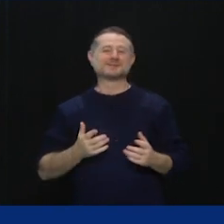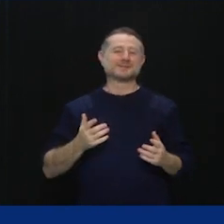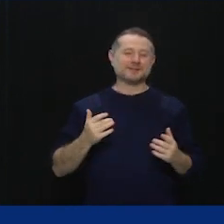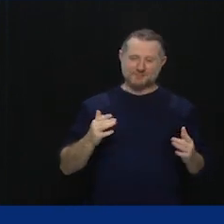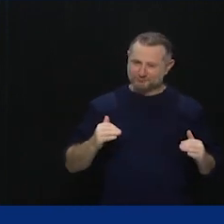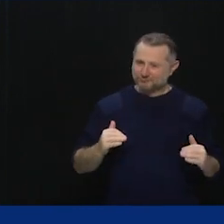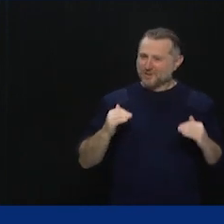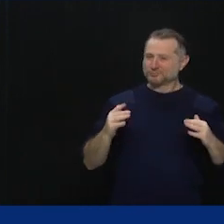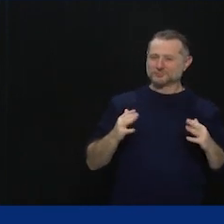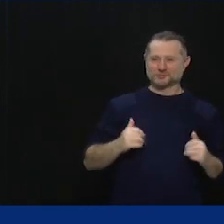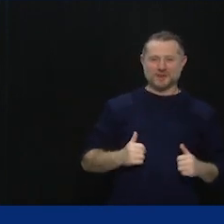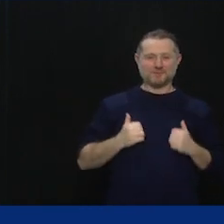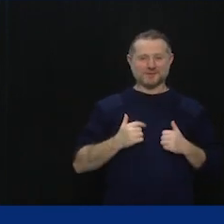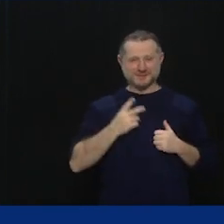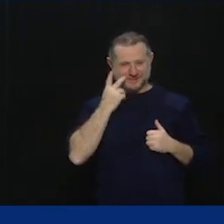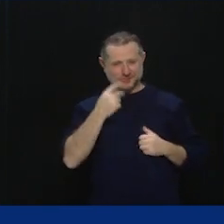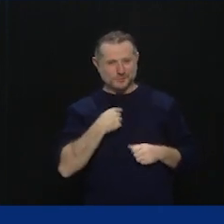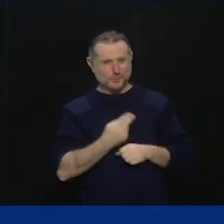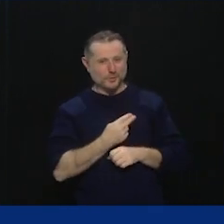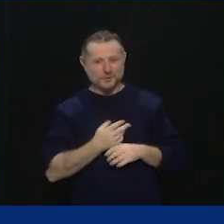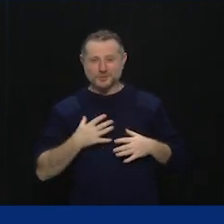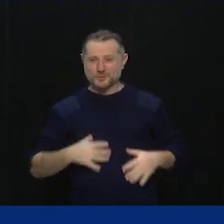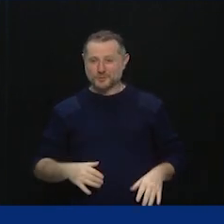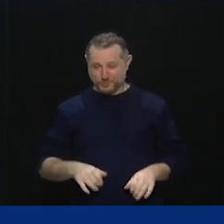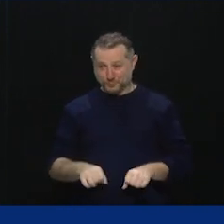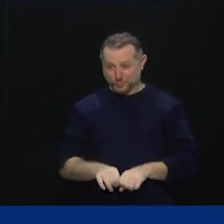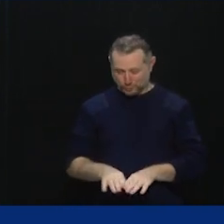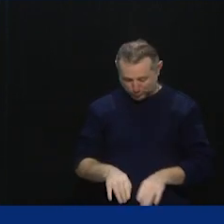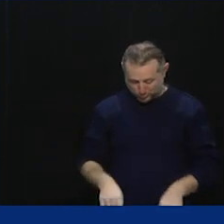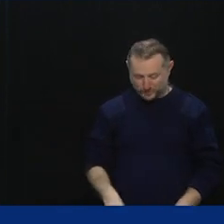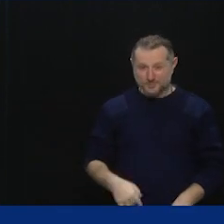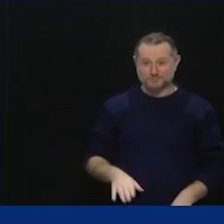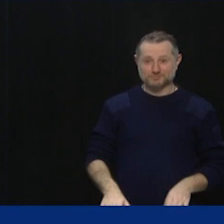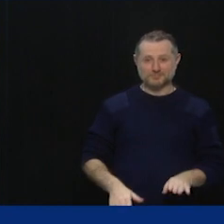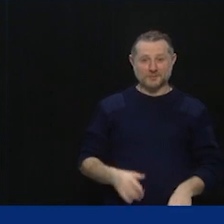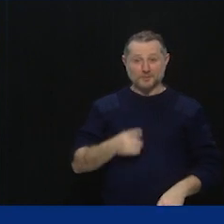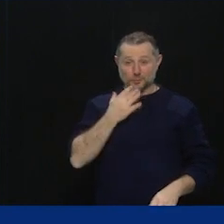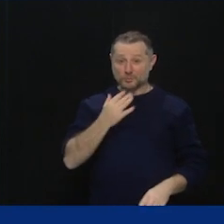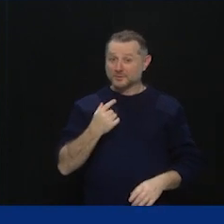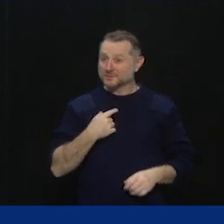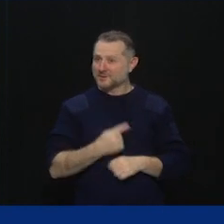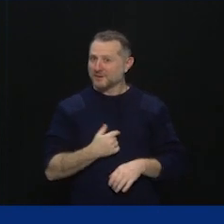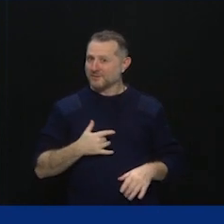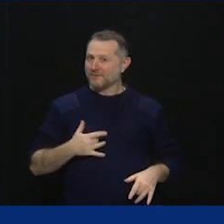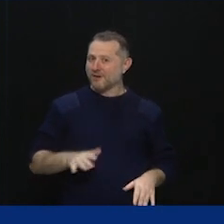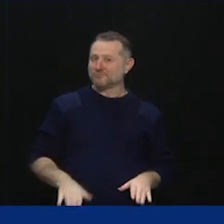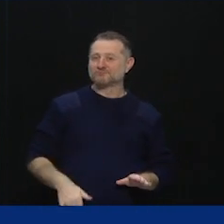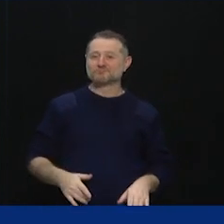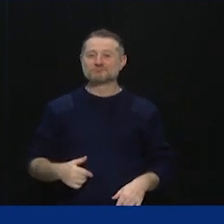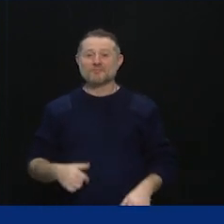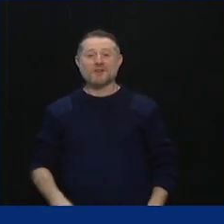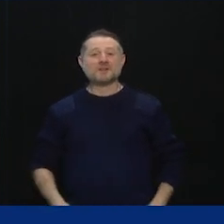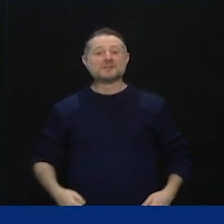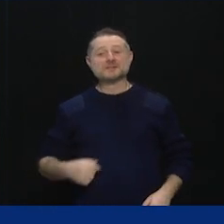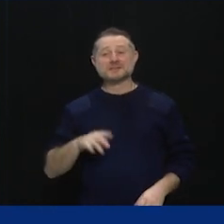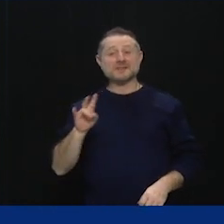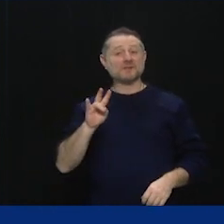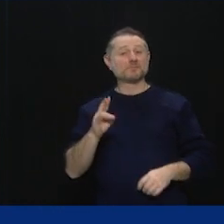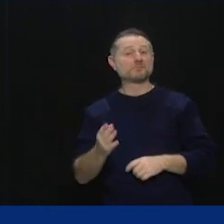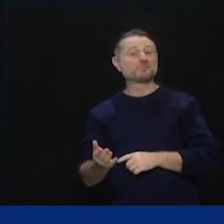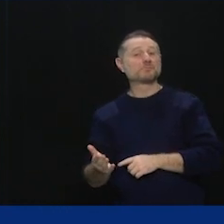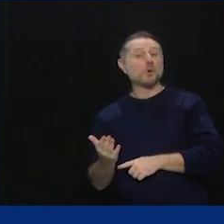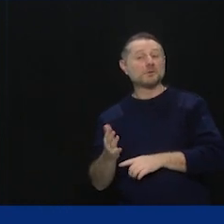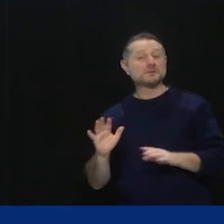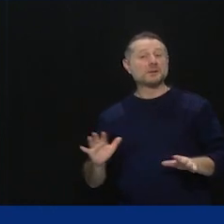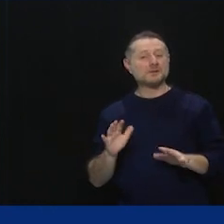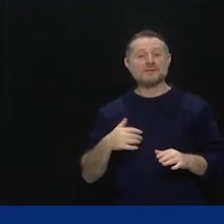good day because I'm doing something fun. I had these boots on 7 o'clock Sunday morning when I took the inaugural train ride, and I said,